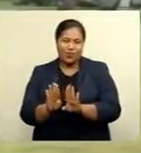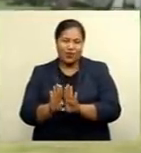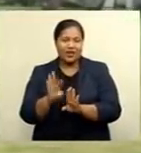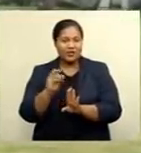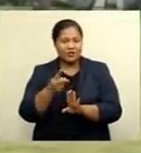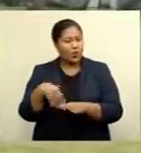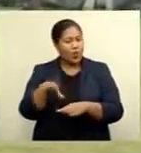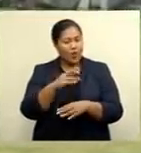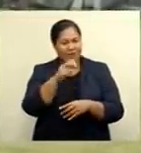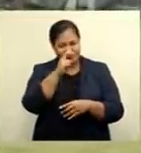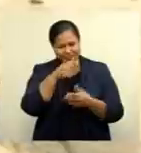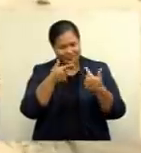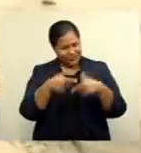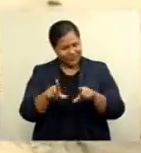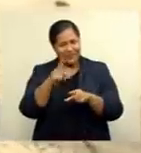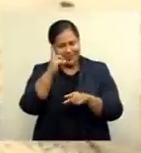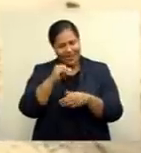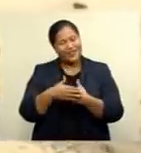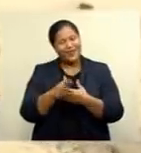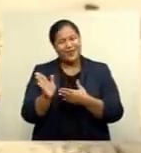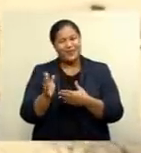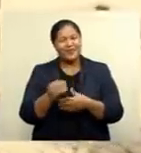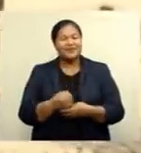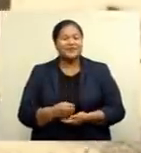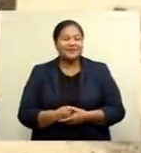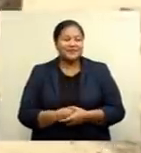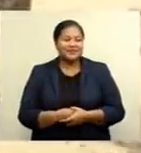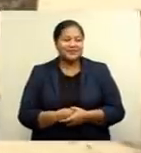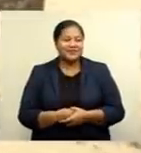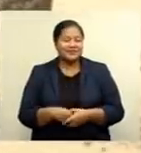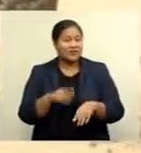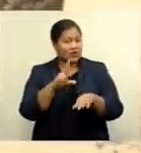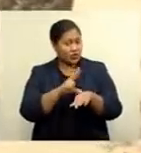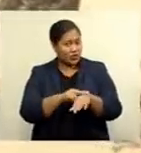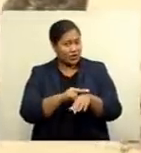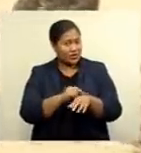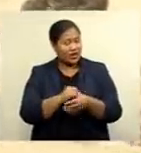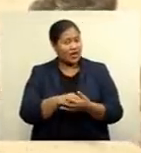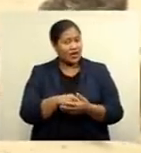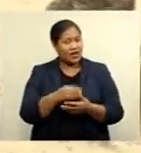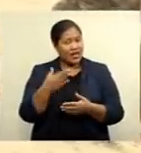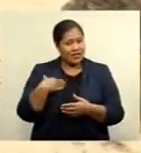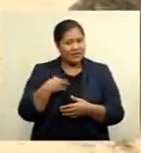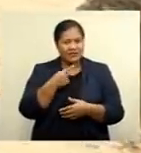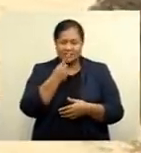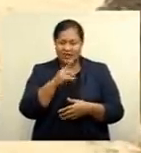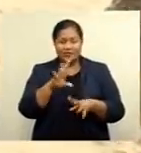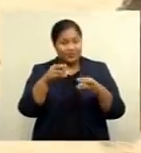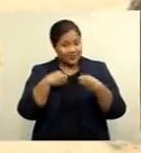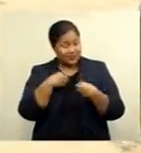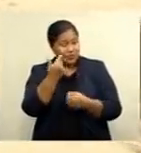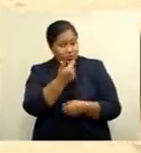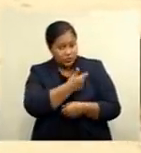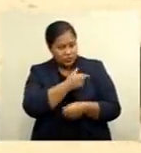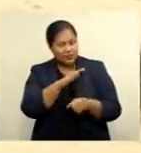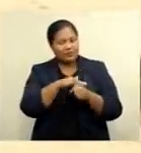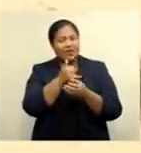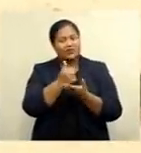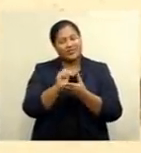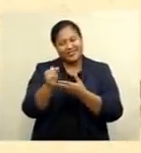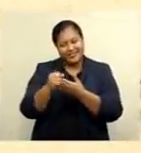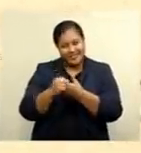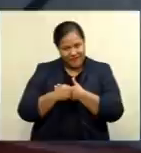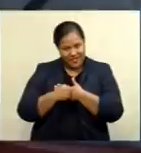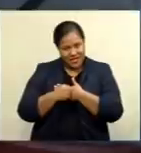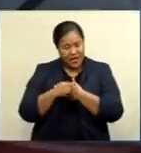of maritime travel suspension. Dr. Nambete says getting the jab will also ensure their safety